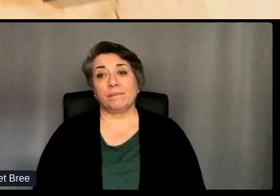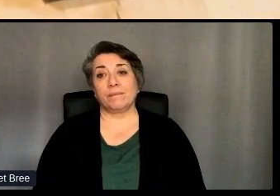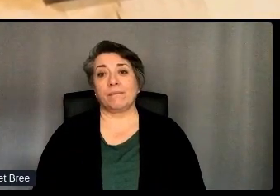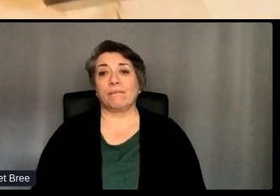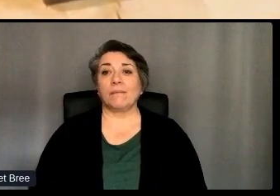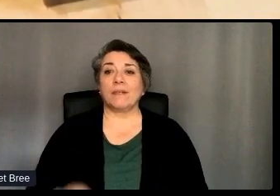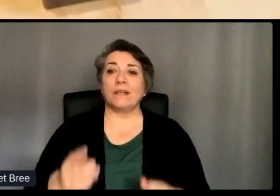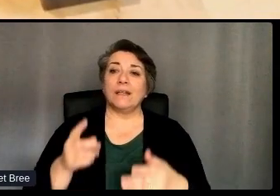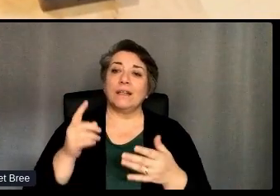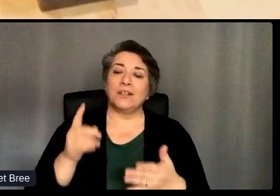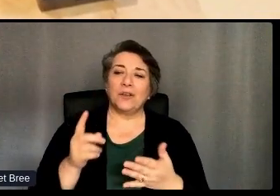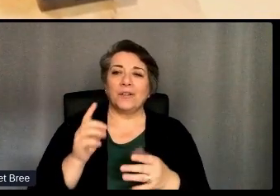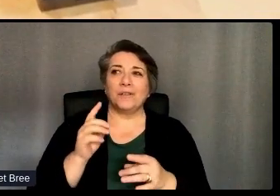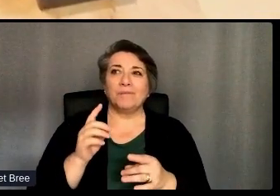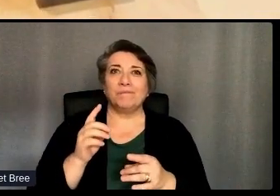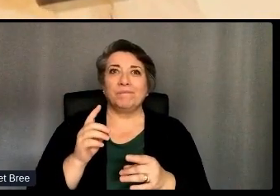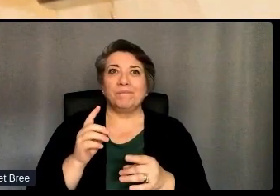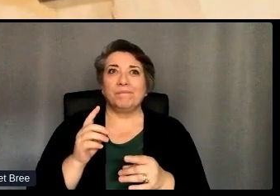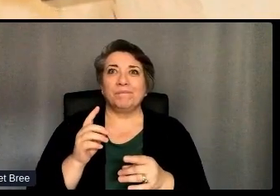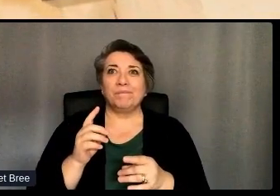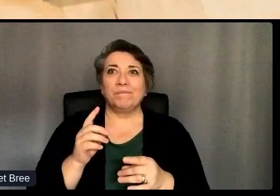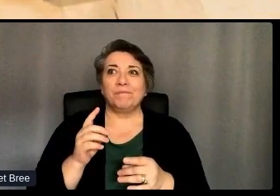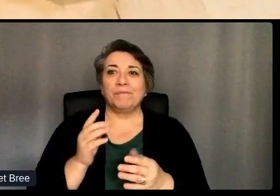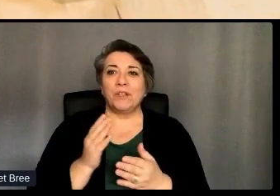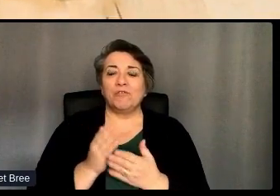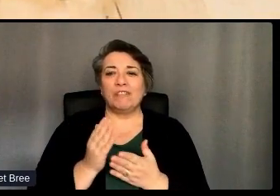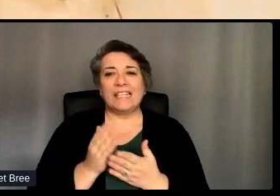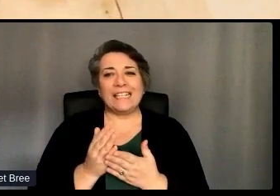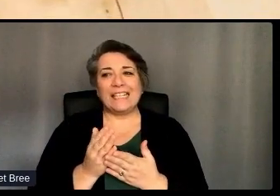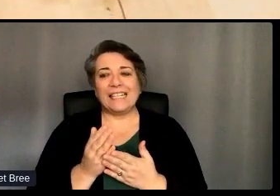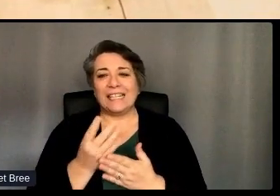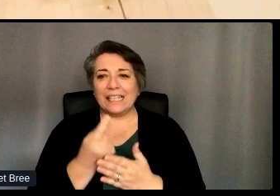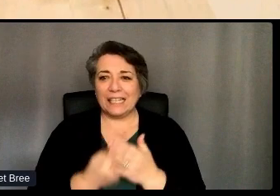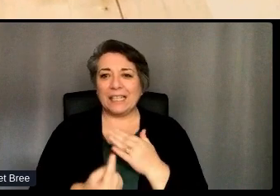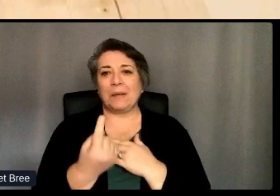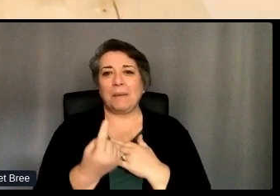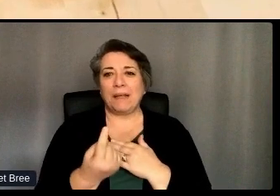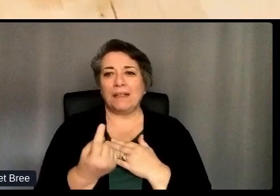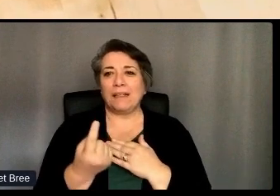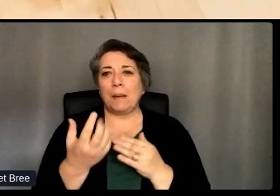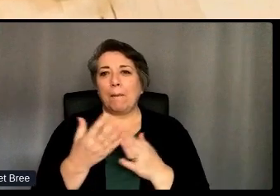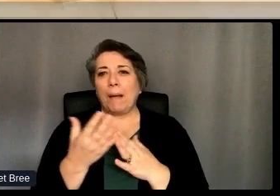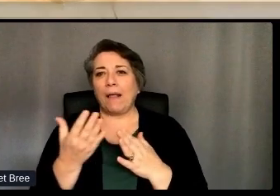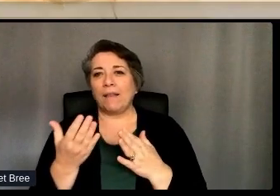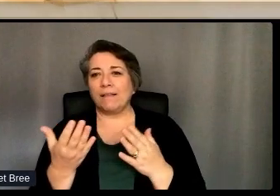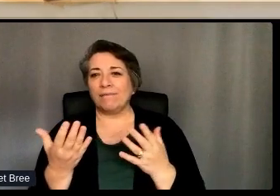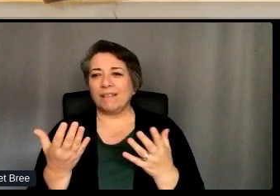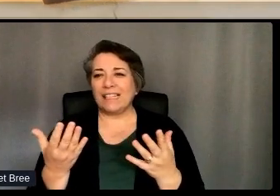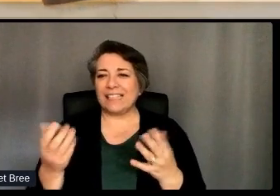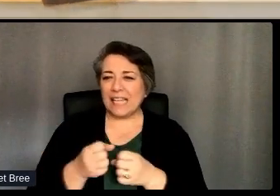by herself, but it's that independence really that is incredibly empowering.